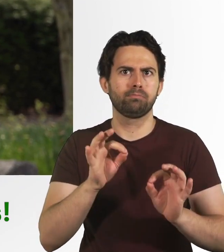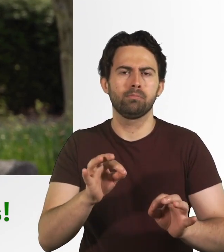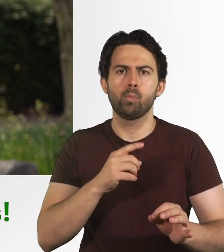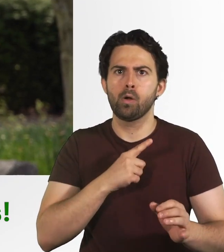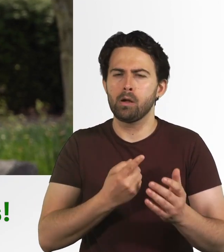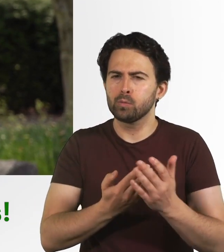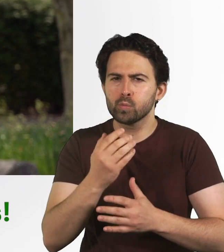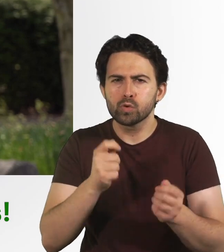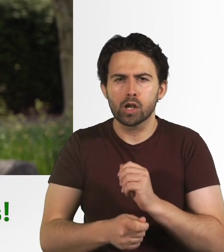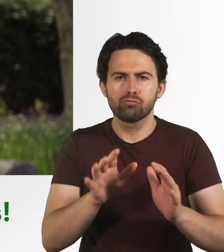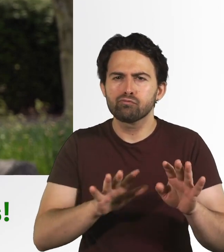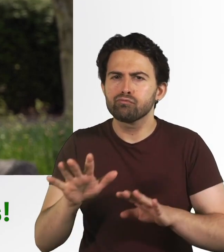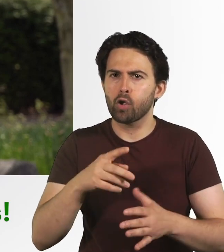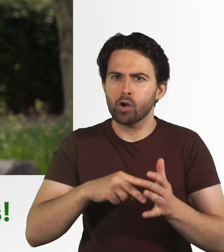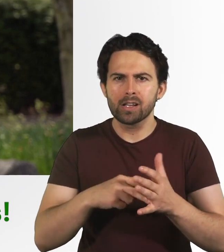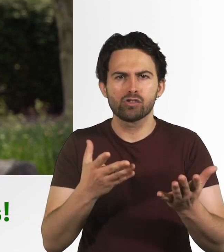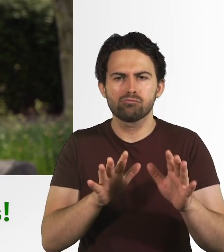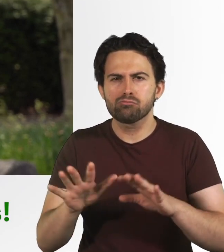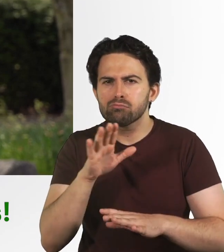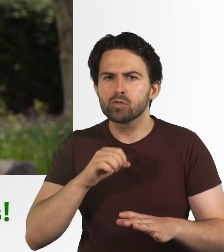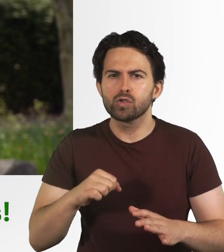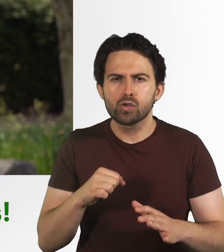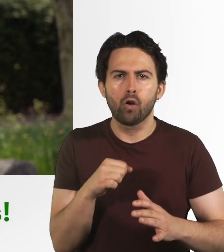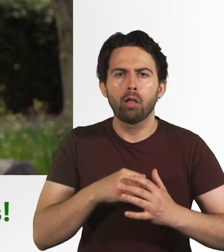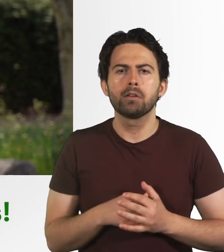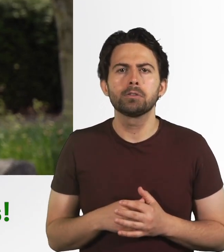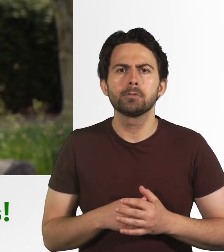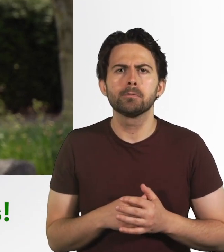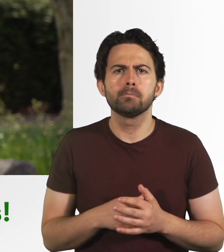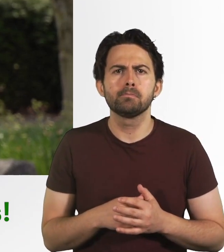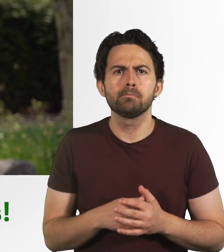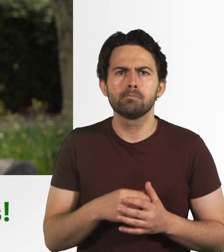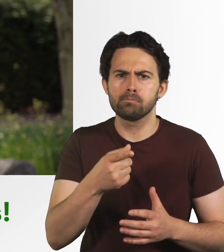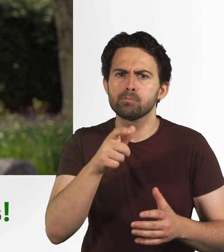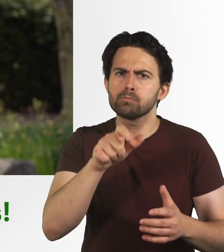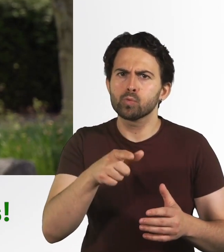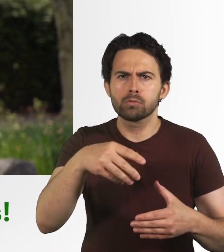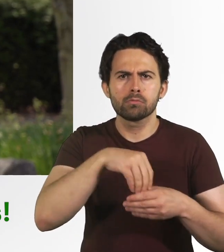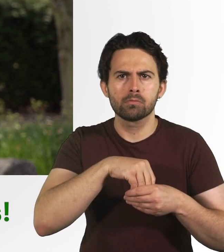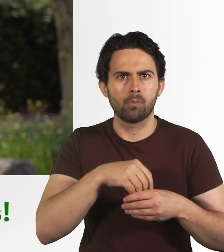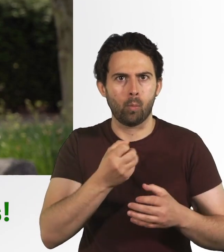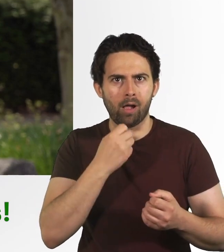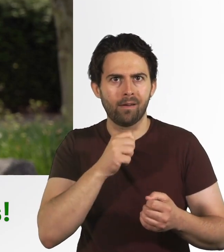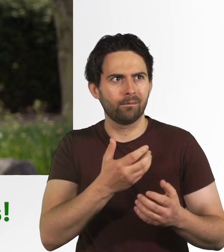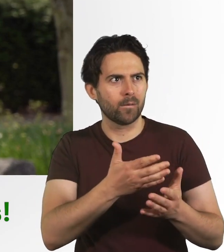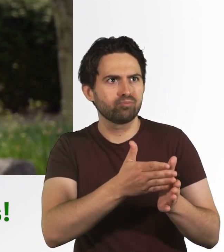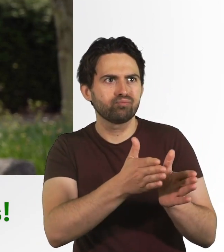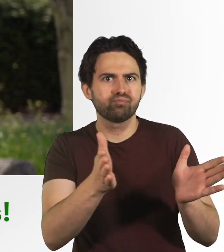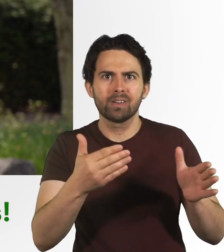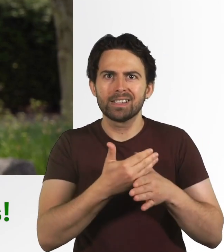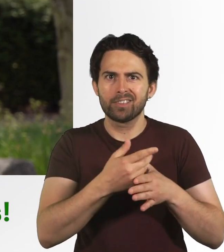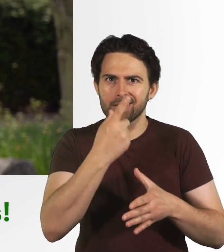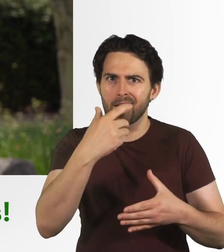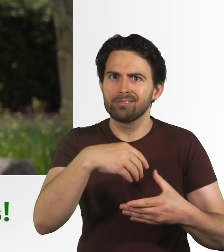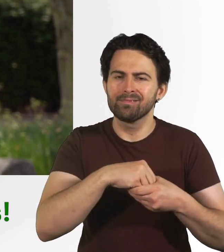great modernisation and change right across the organisation, right across Scotland. And joining as a student, there's a whole range of